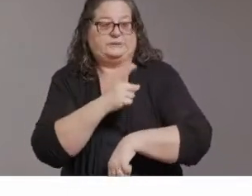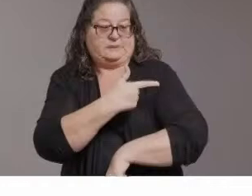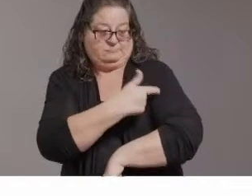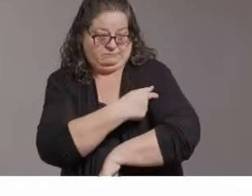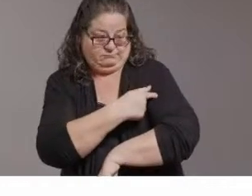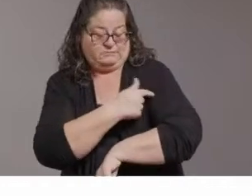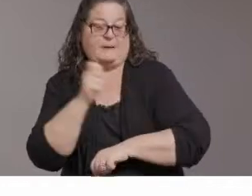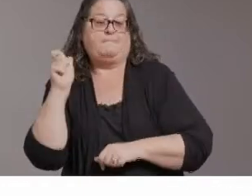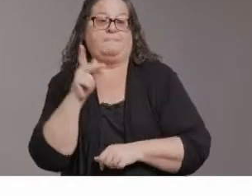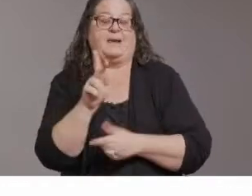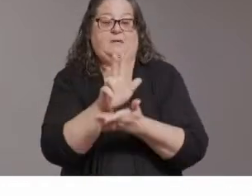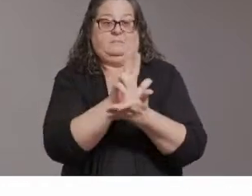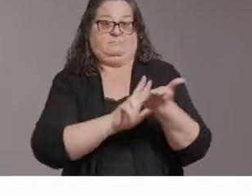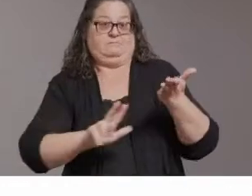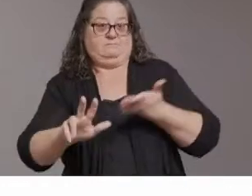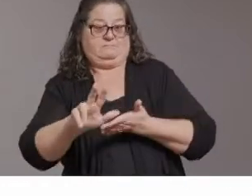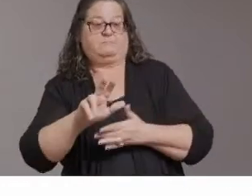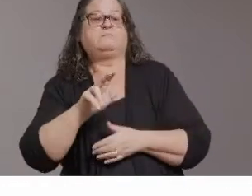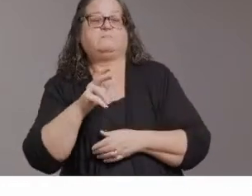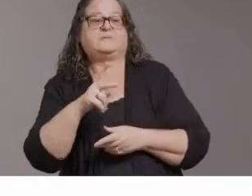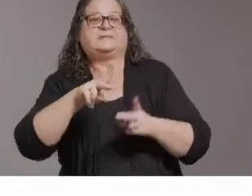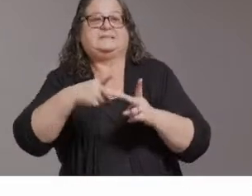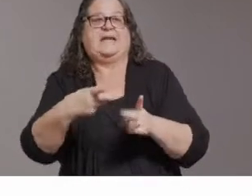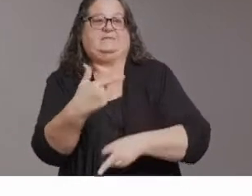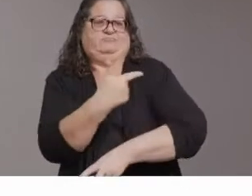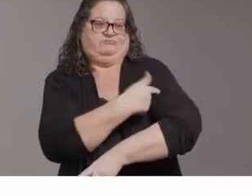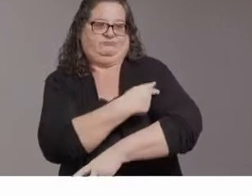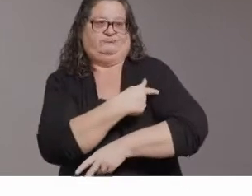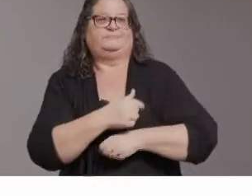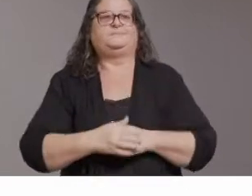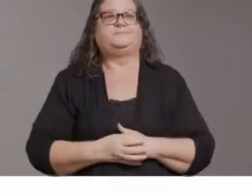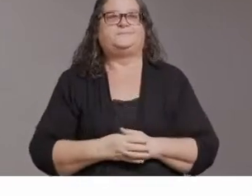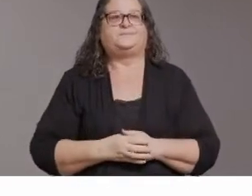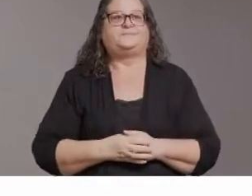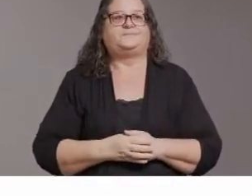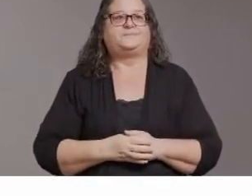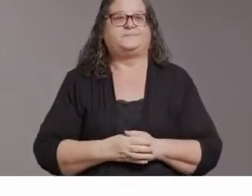weeks to give them their second doses.